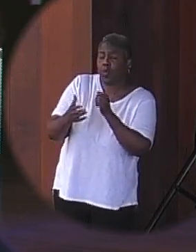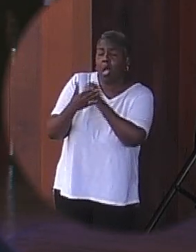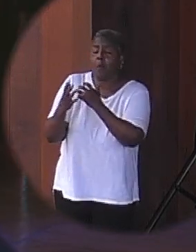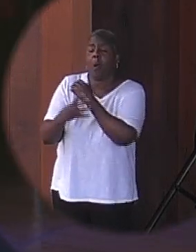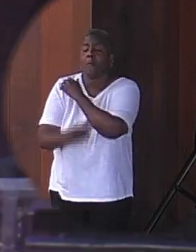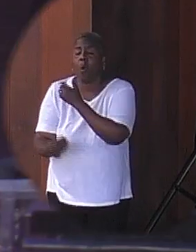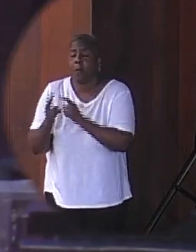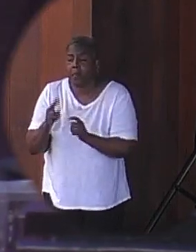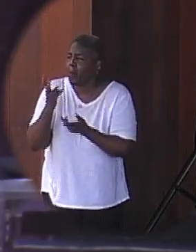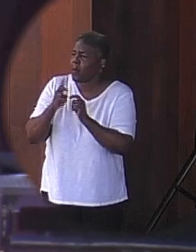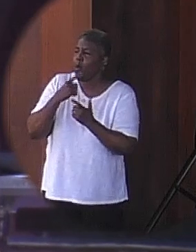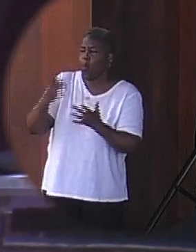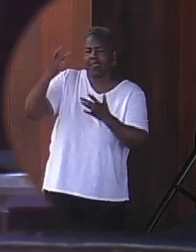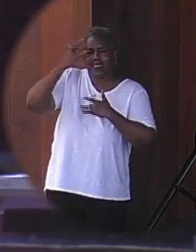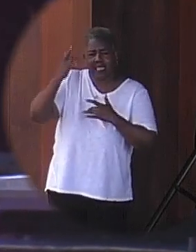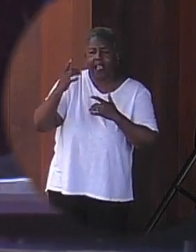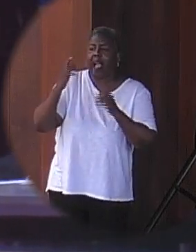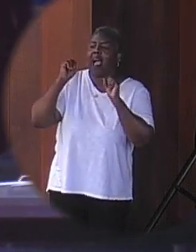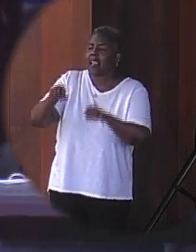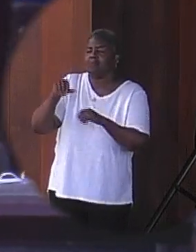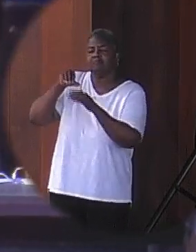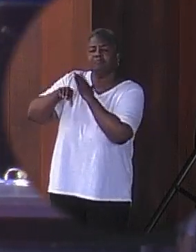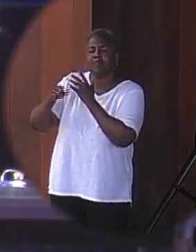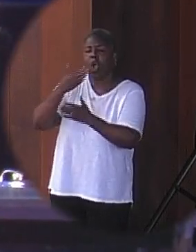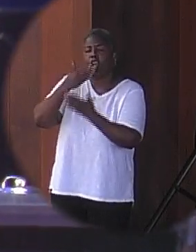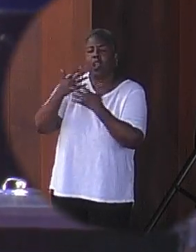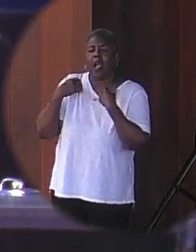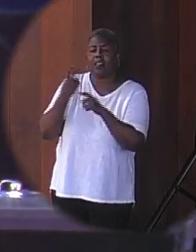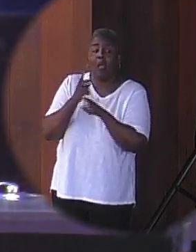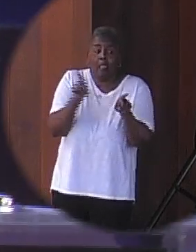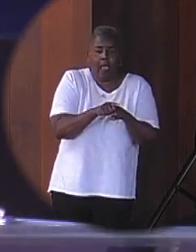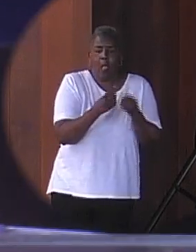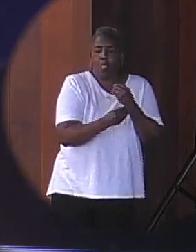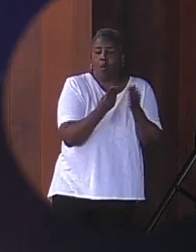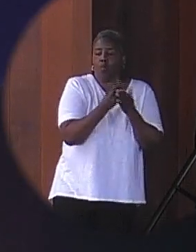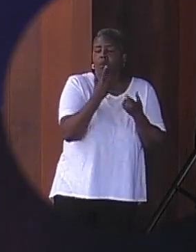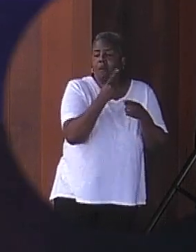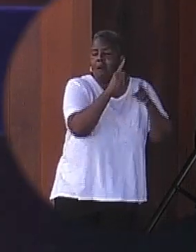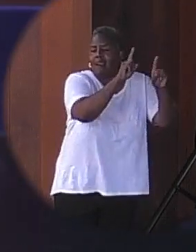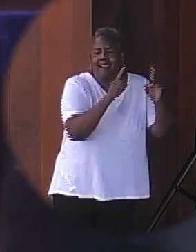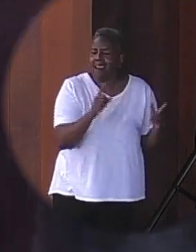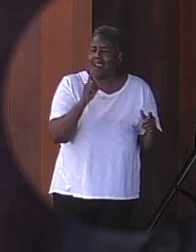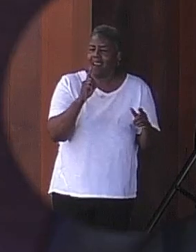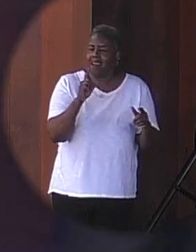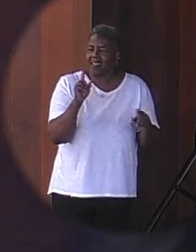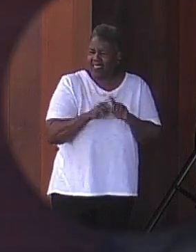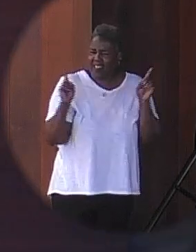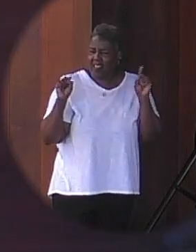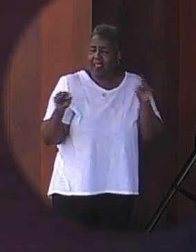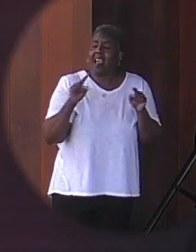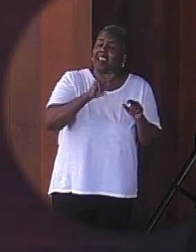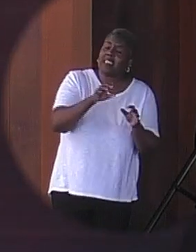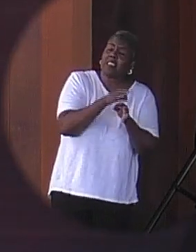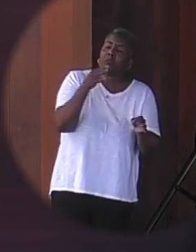the poor and those who are sick could get adequate health care like the wealthy and those who are affluent. It is